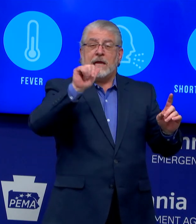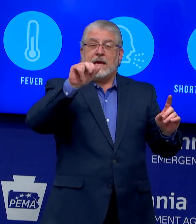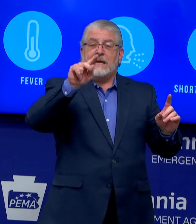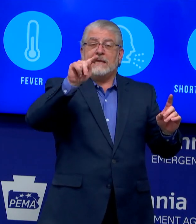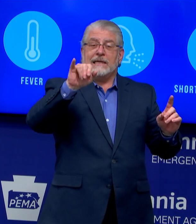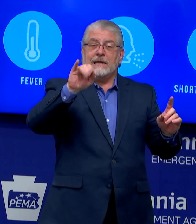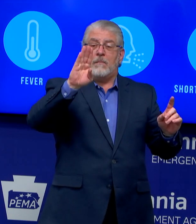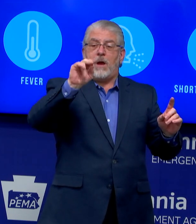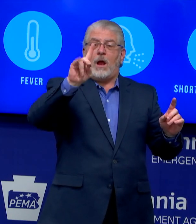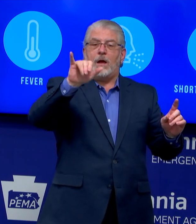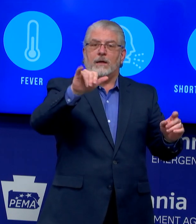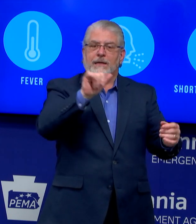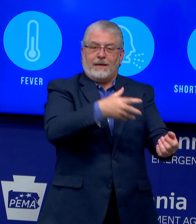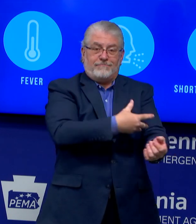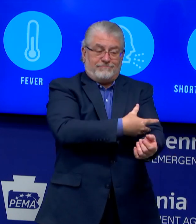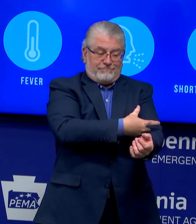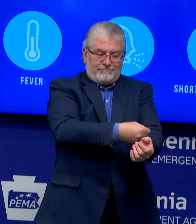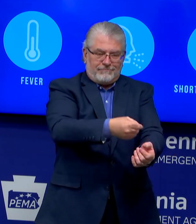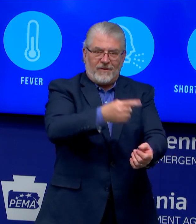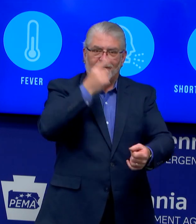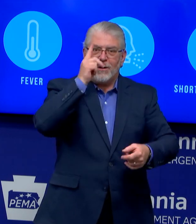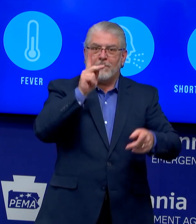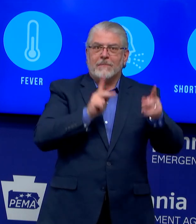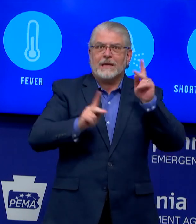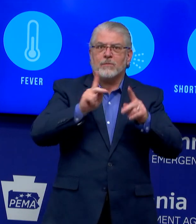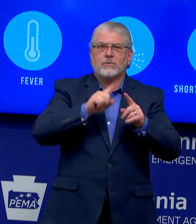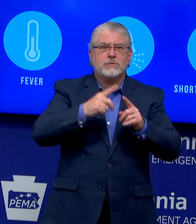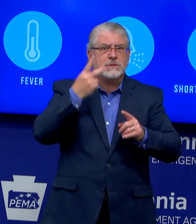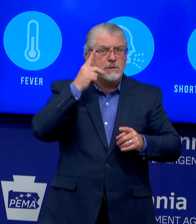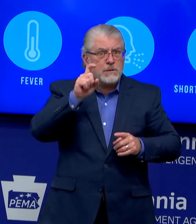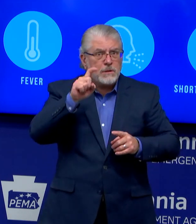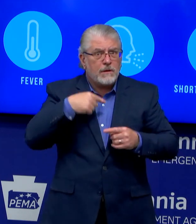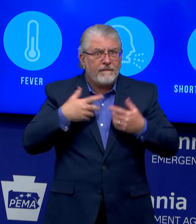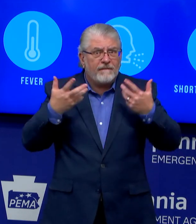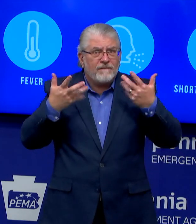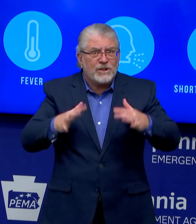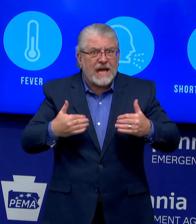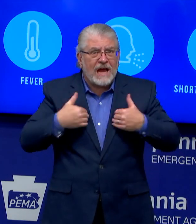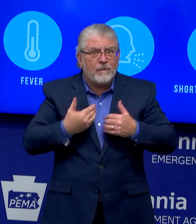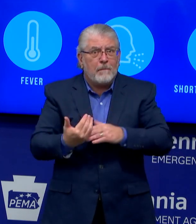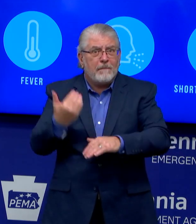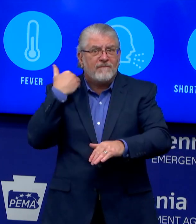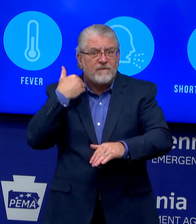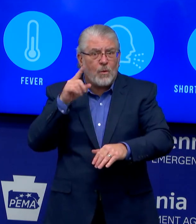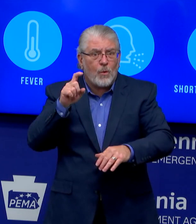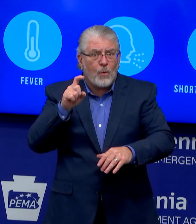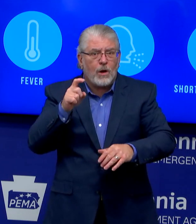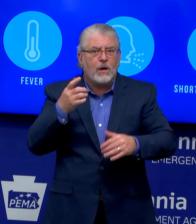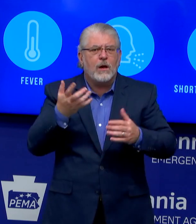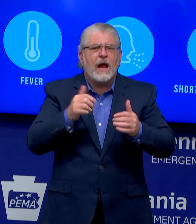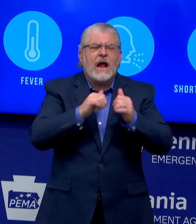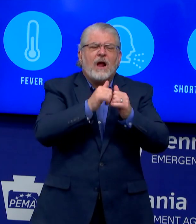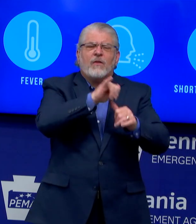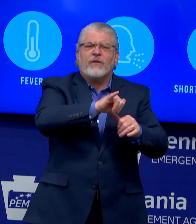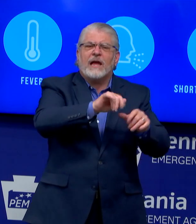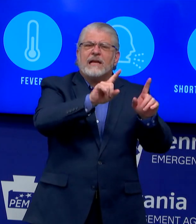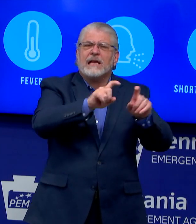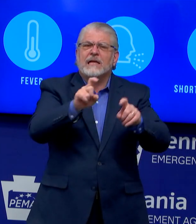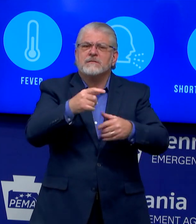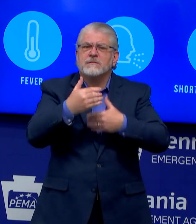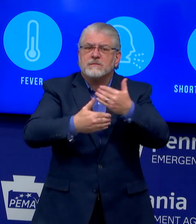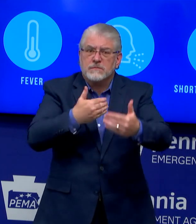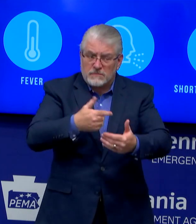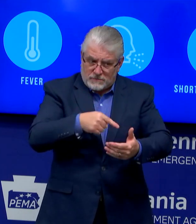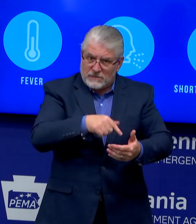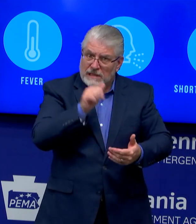there a way for doctors to tell if those patients are immune? So we are looking forward to the expansion of the antibody